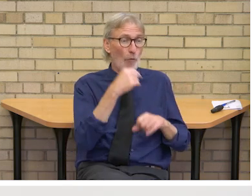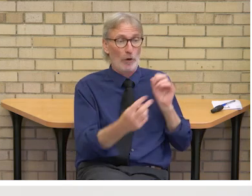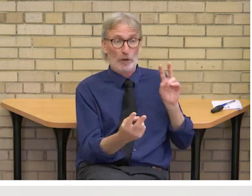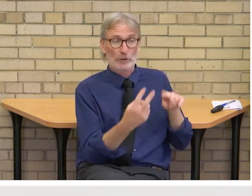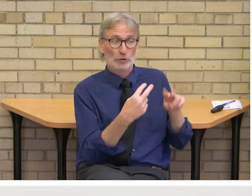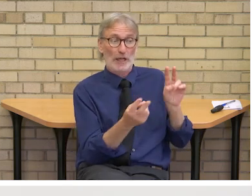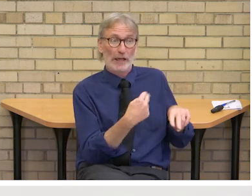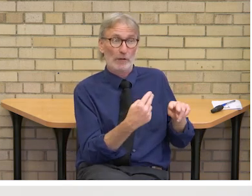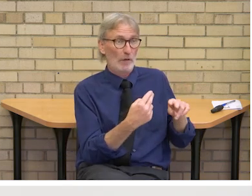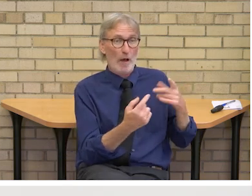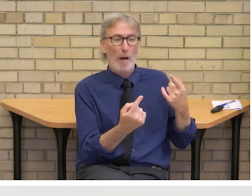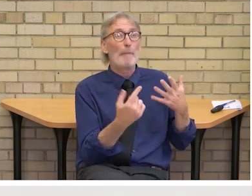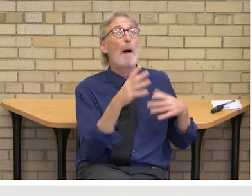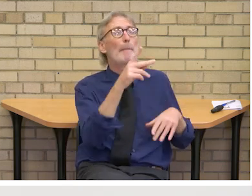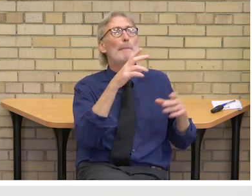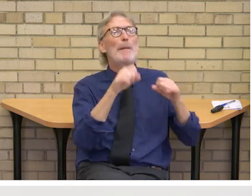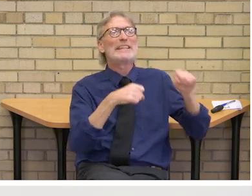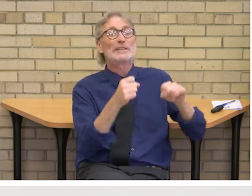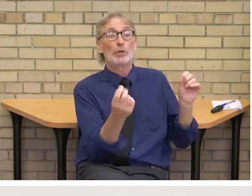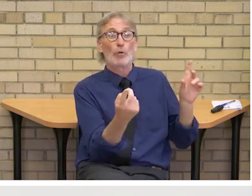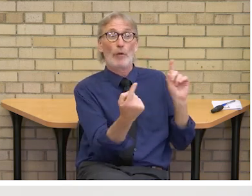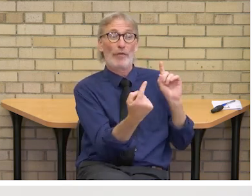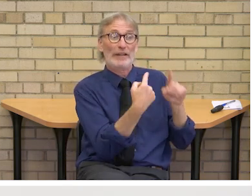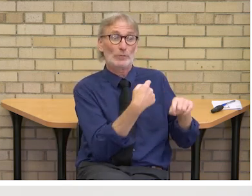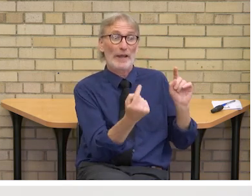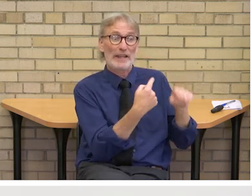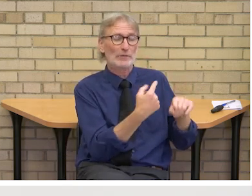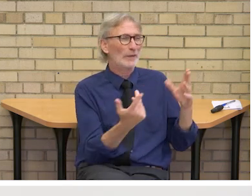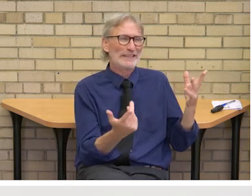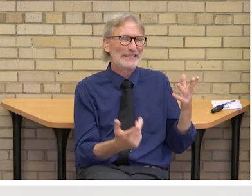track. And honestly, I think there's